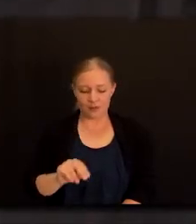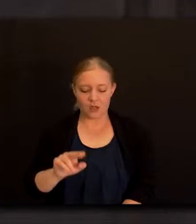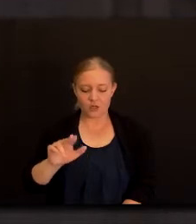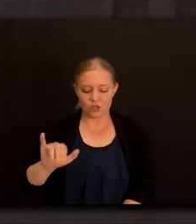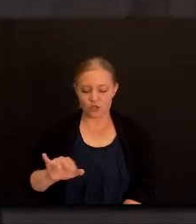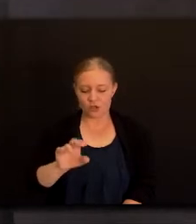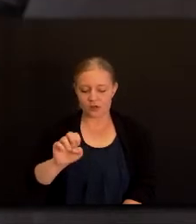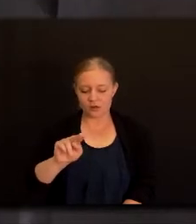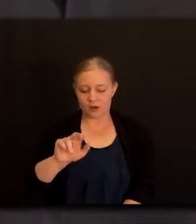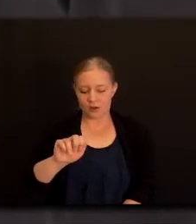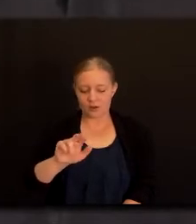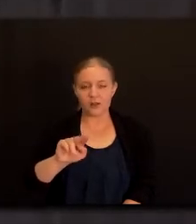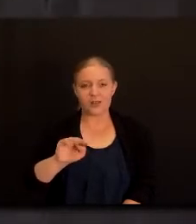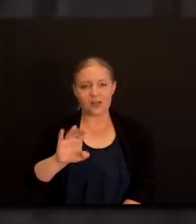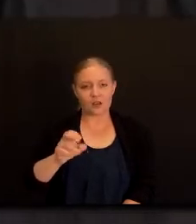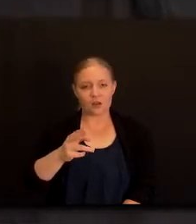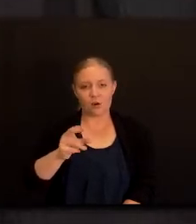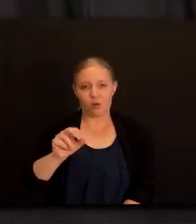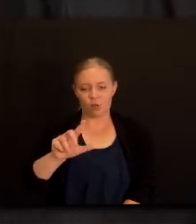Jenna Grace Nichols.